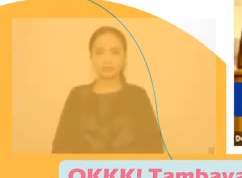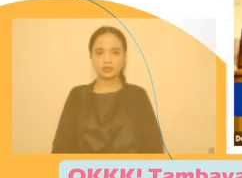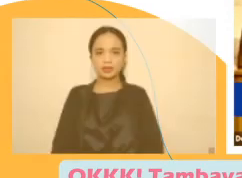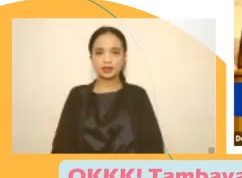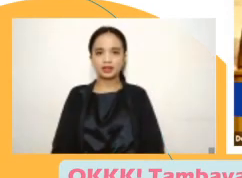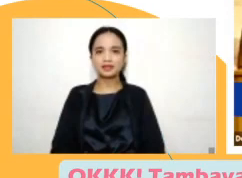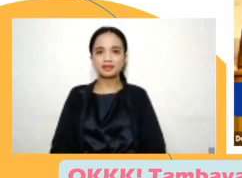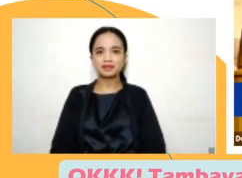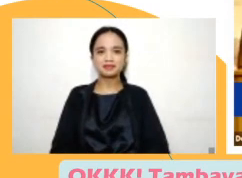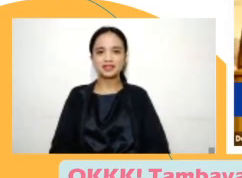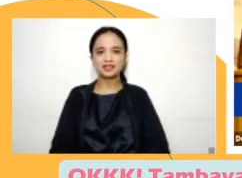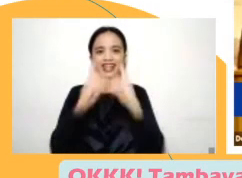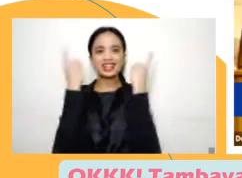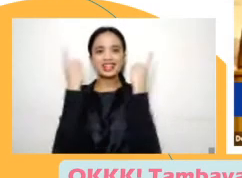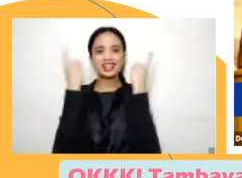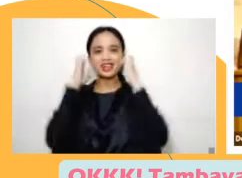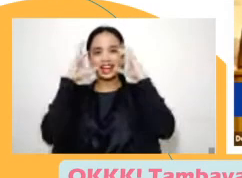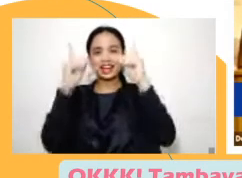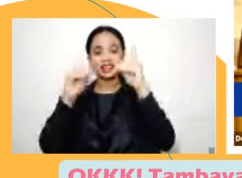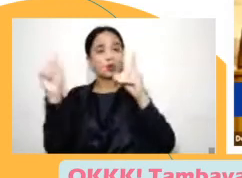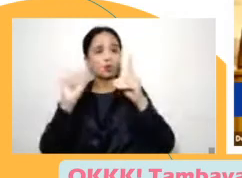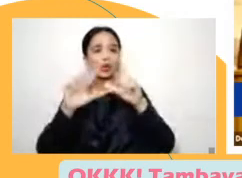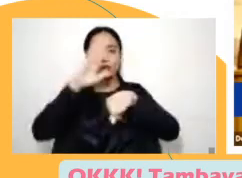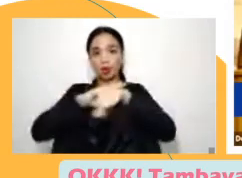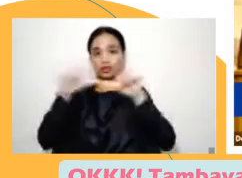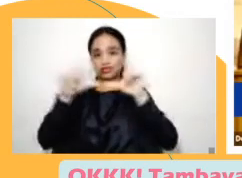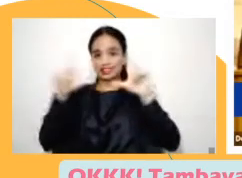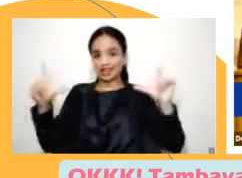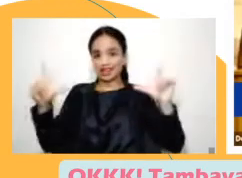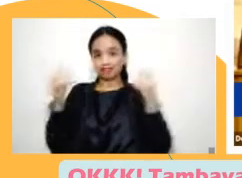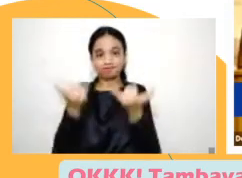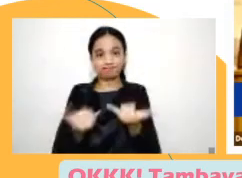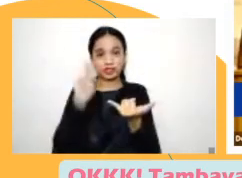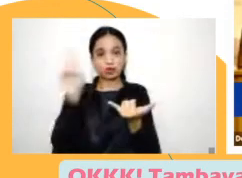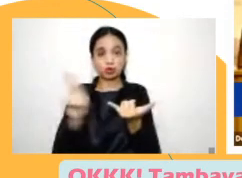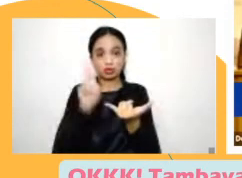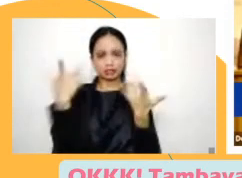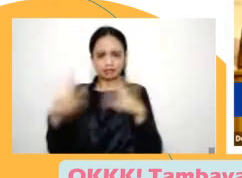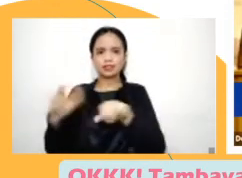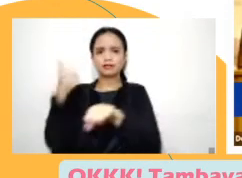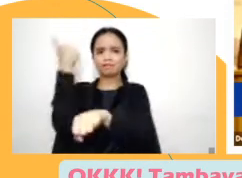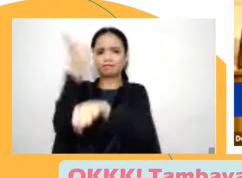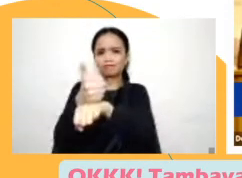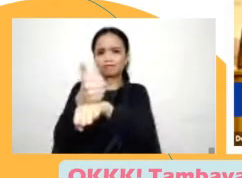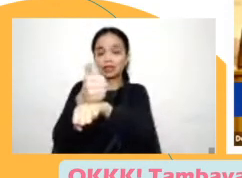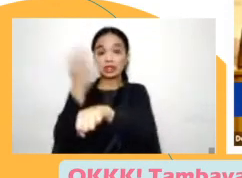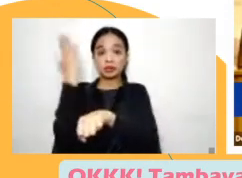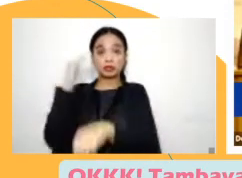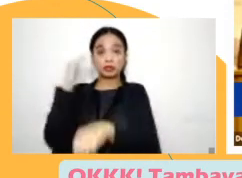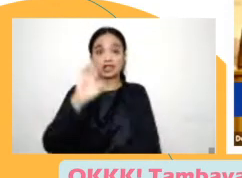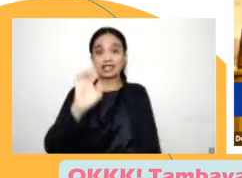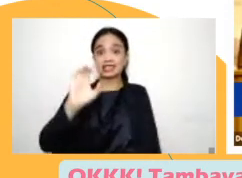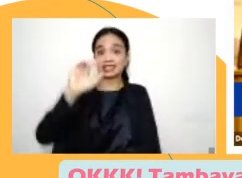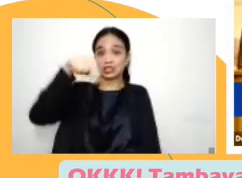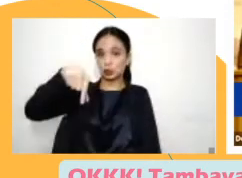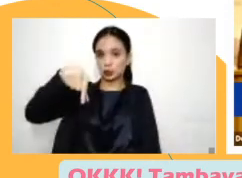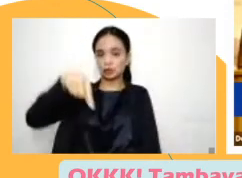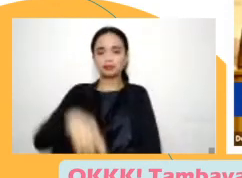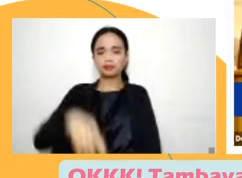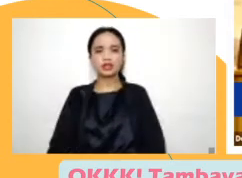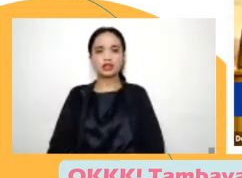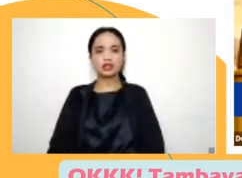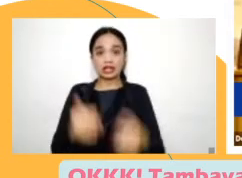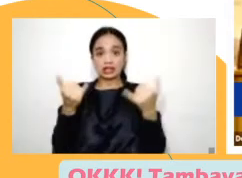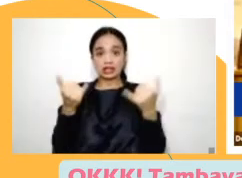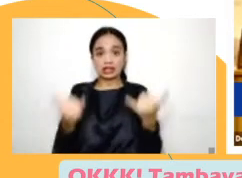the Debit Commons is an online platform now that we have launched during the ECQ. At the